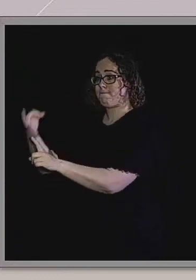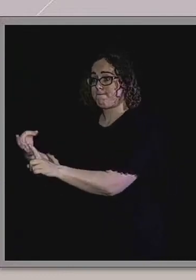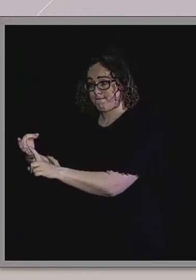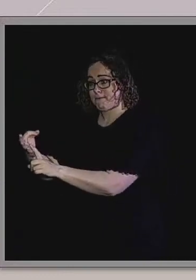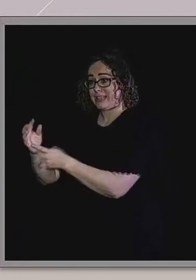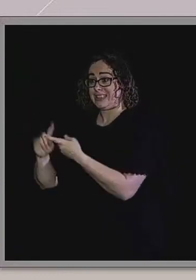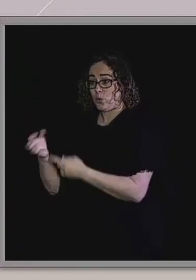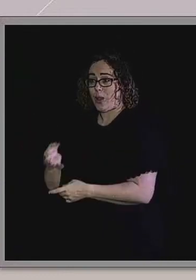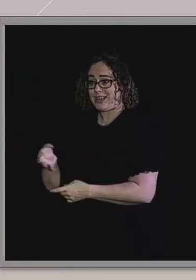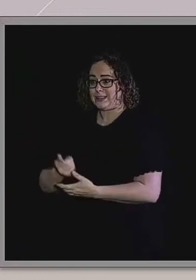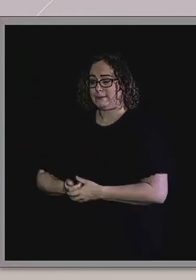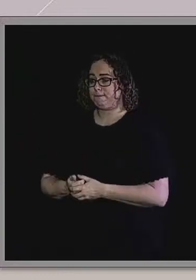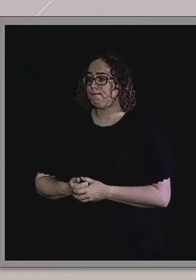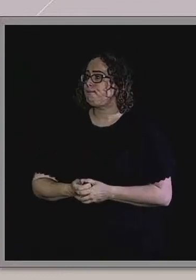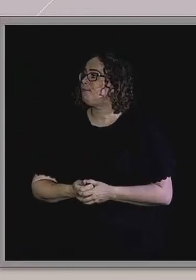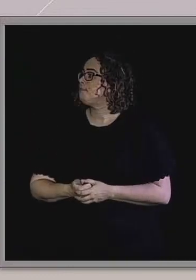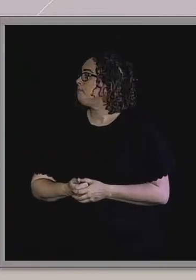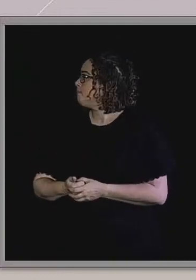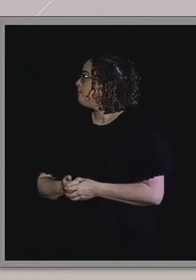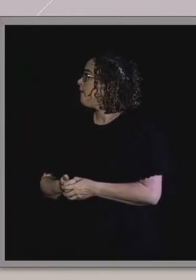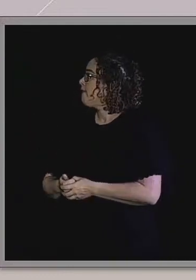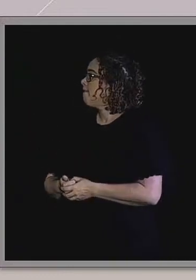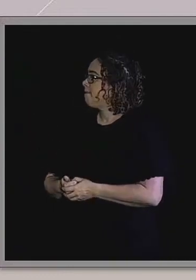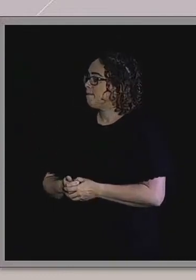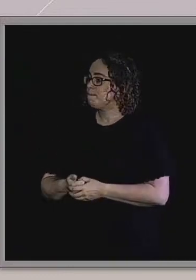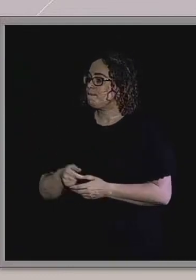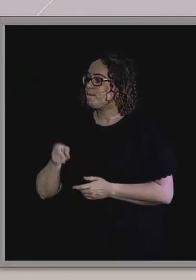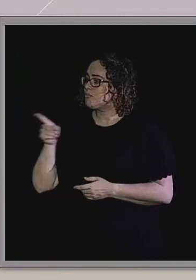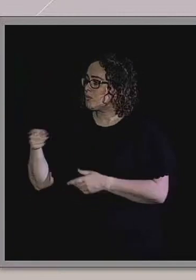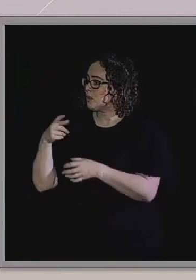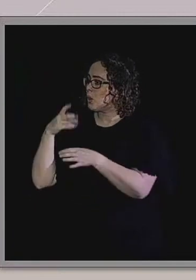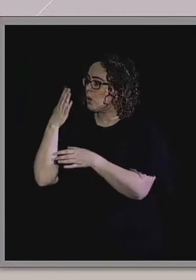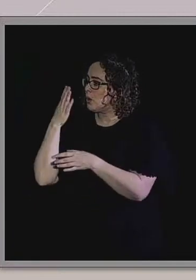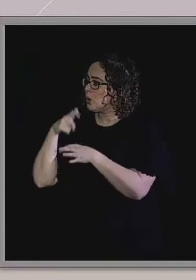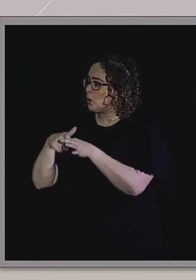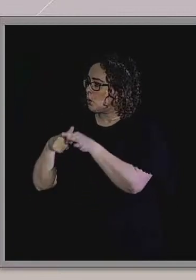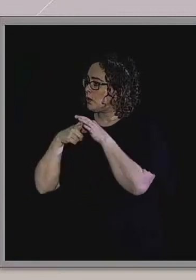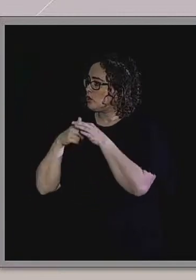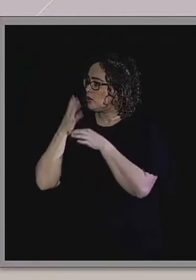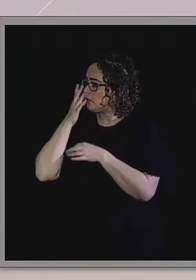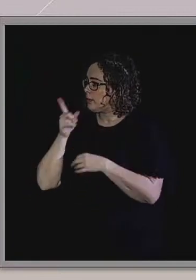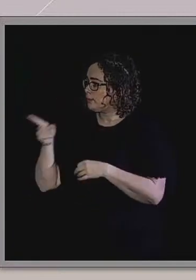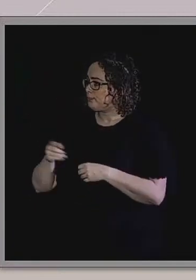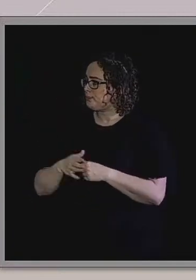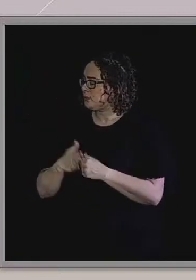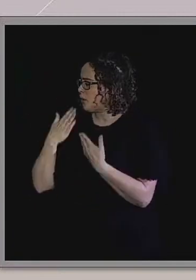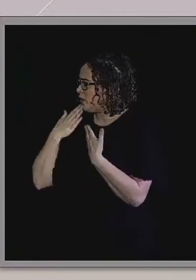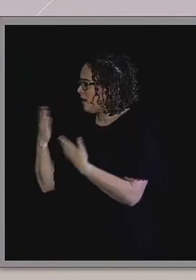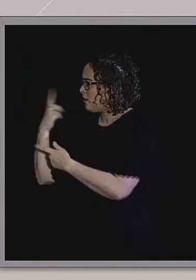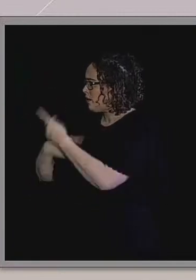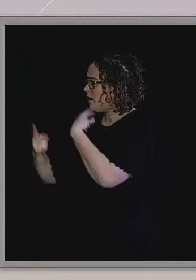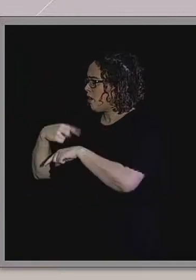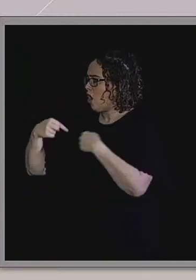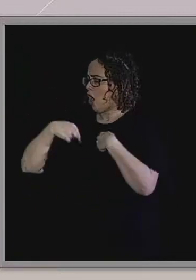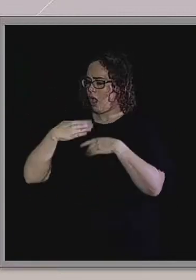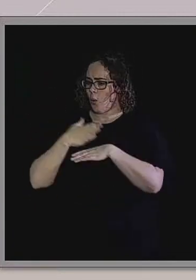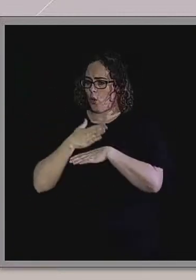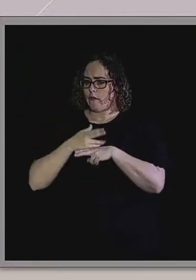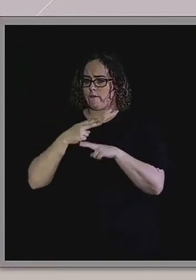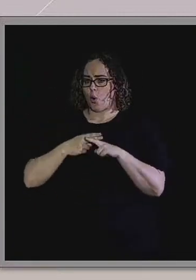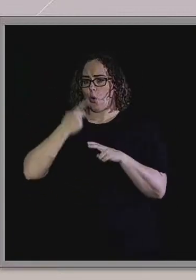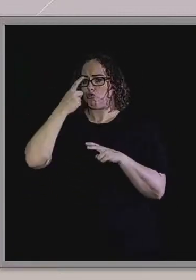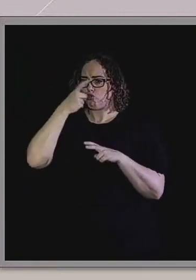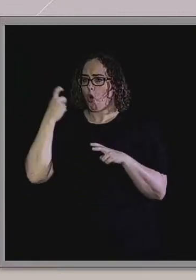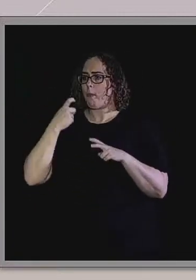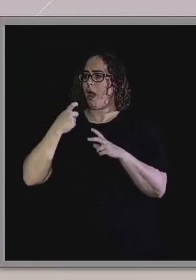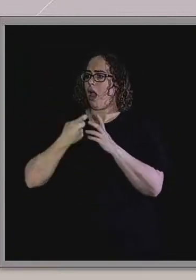Thank you. That was a beautiful, beautiful presentation. My name is Megan Cracker. I work with the National Suicide Prevention and Trauma Recovery Project. Myself